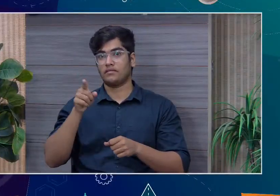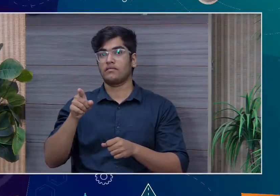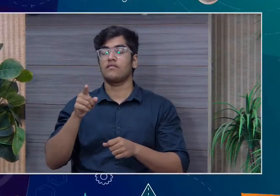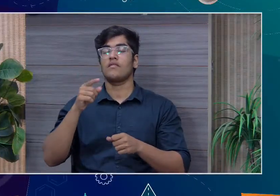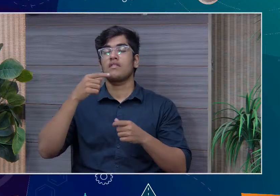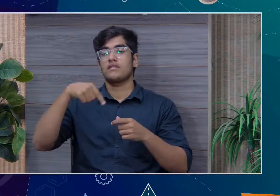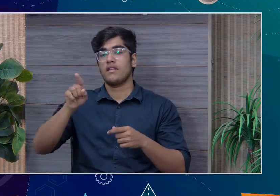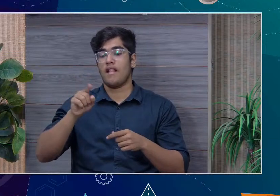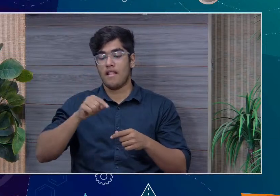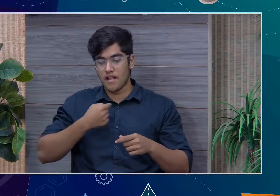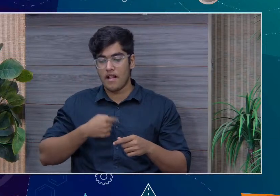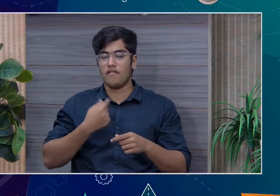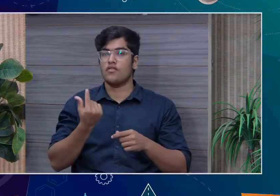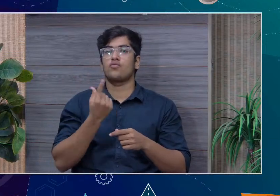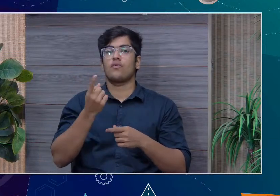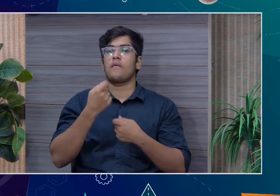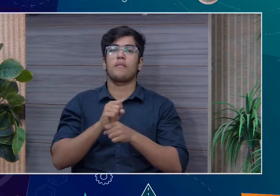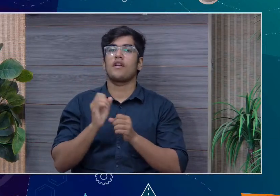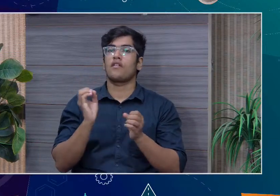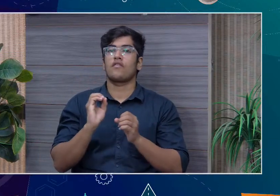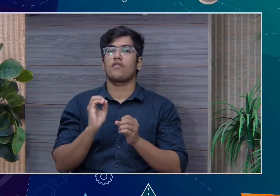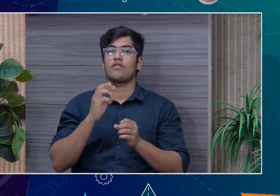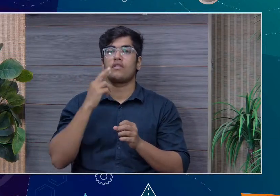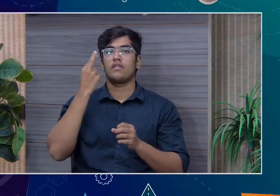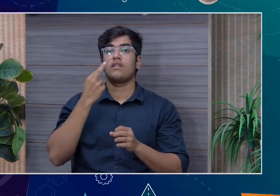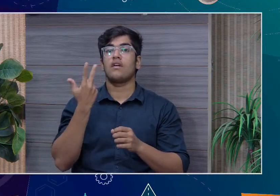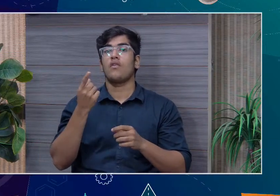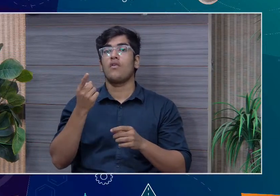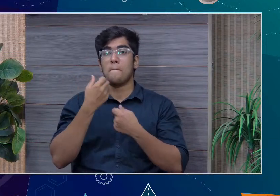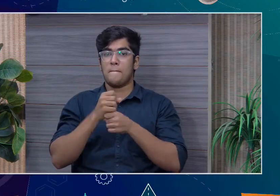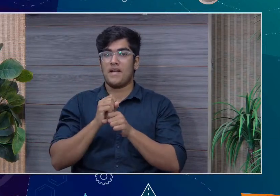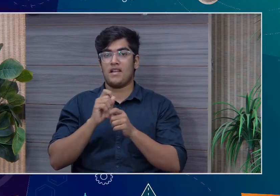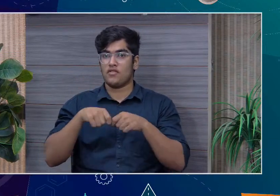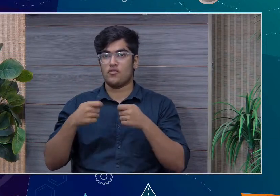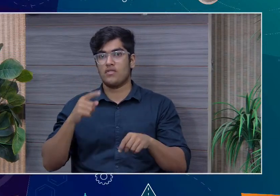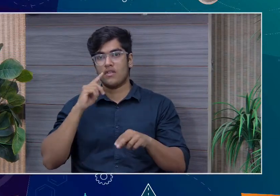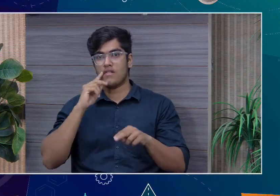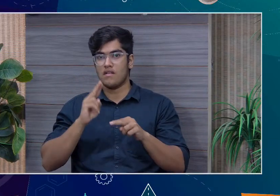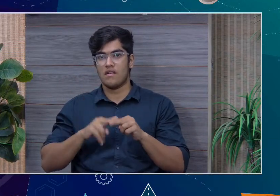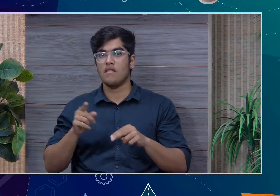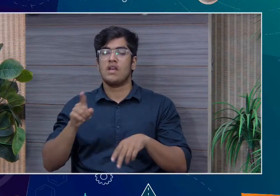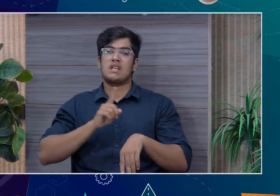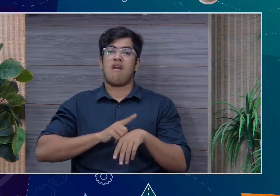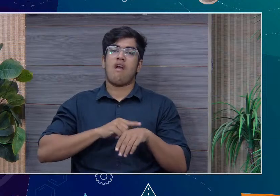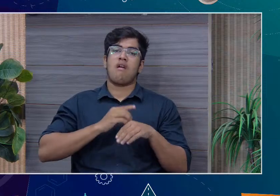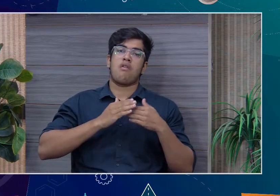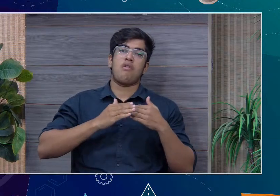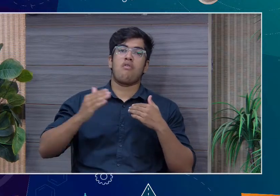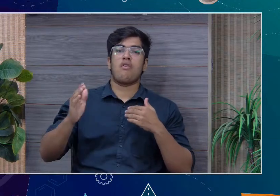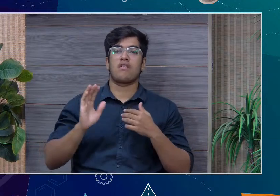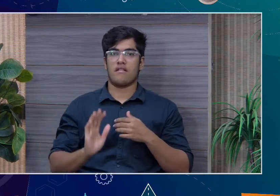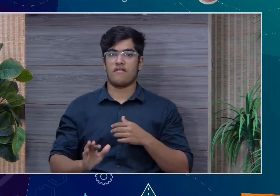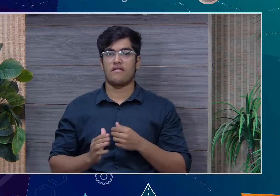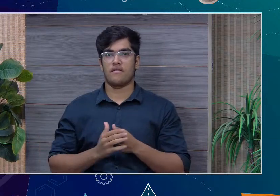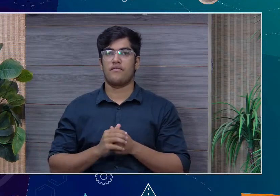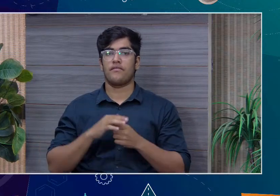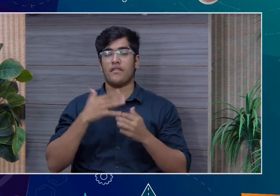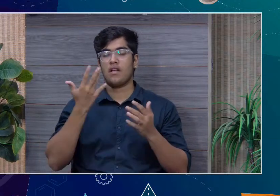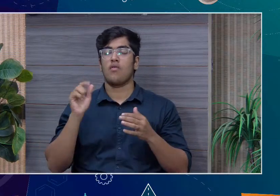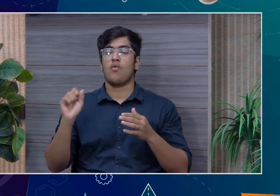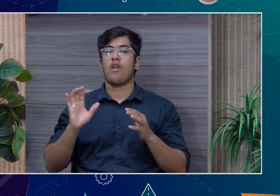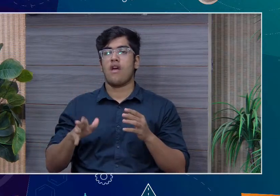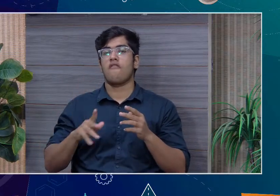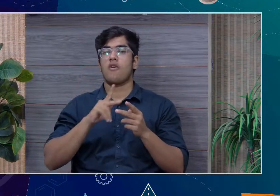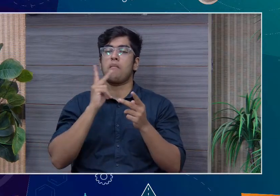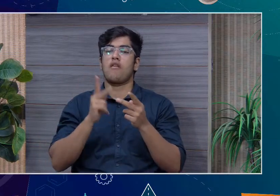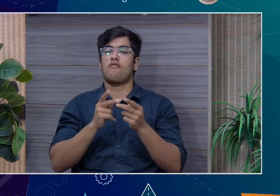for himself, because for making shoes the shoemaker used to take a lot of time. Why? Because he was very particular